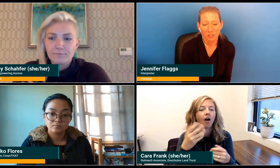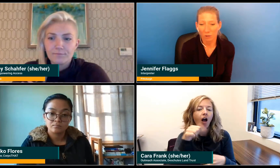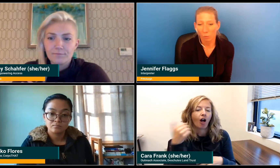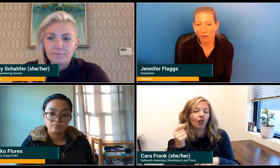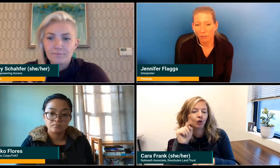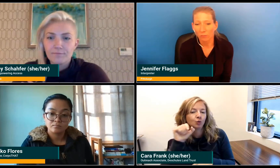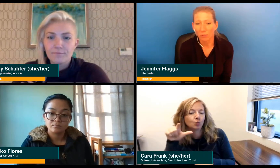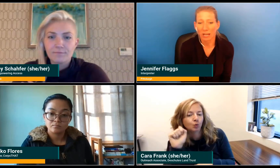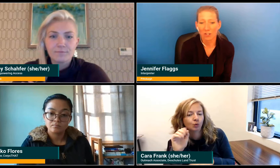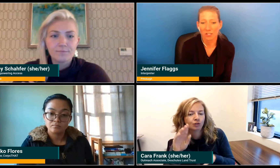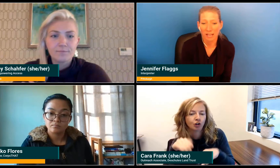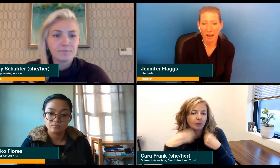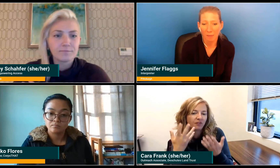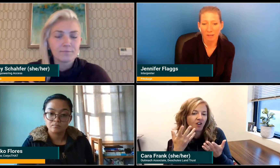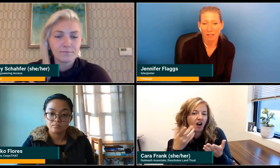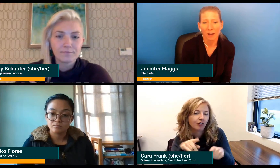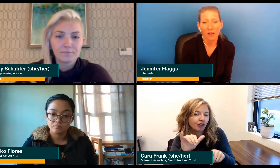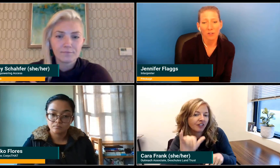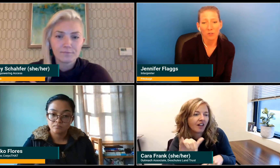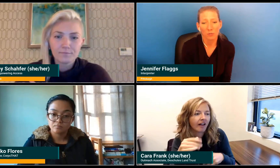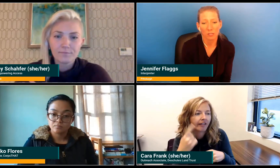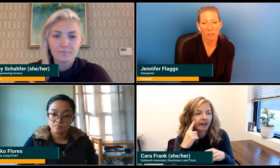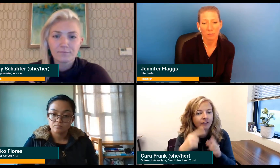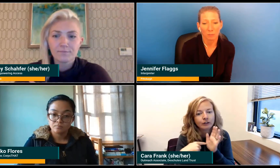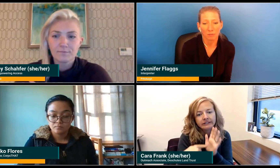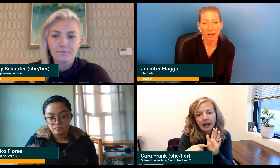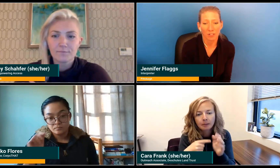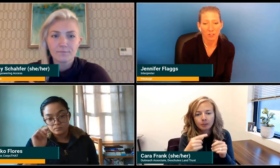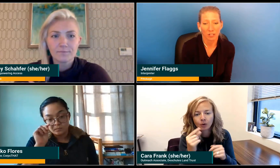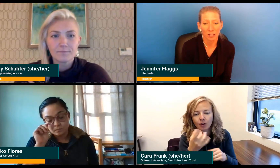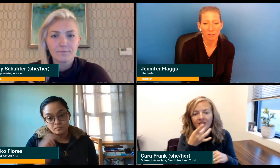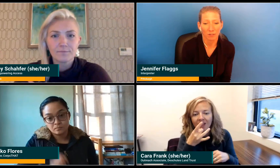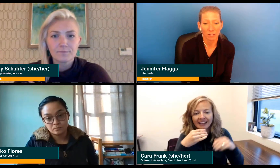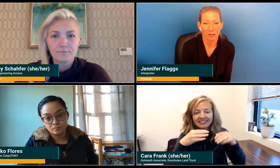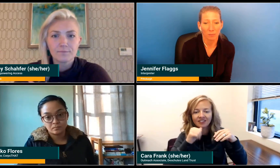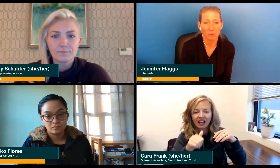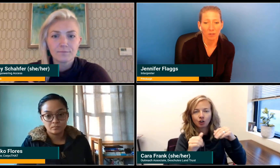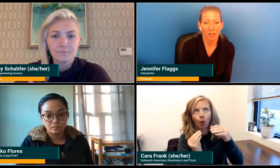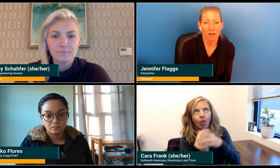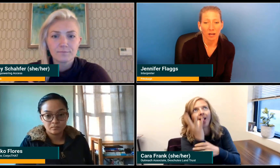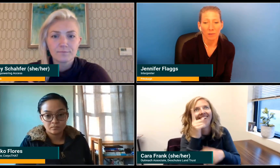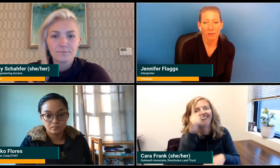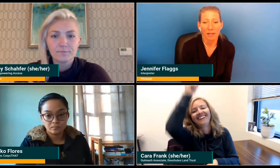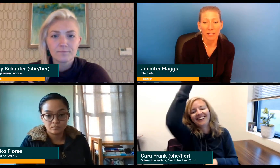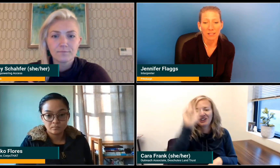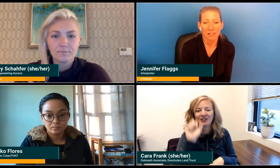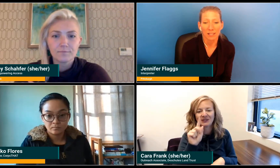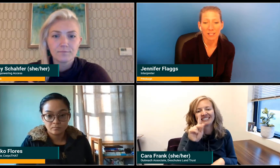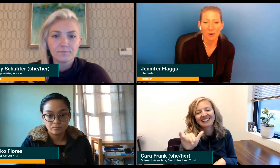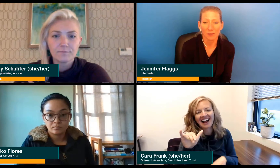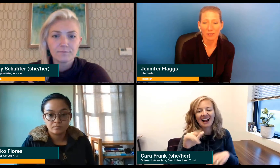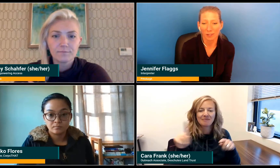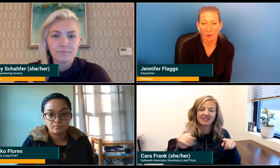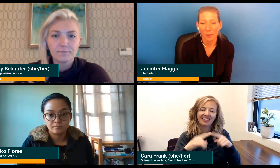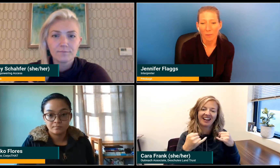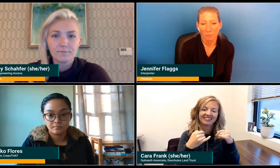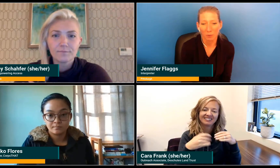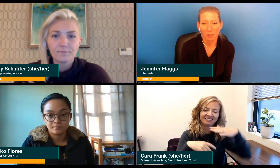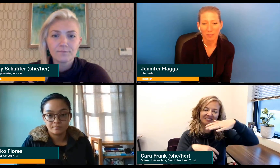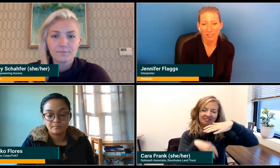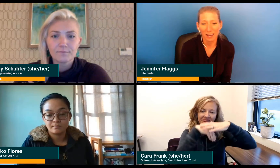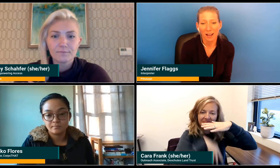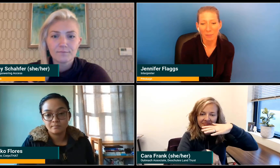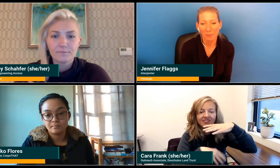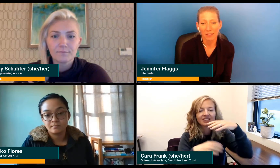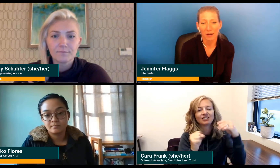catch, whatever communication is happening. Other tools that can be provided during that, for example, lights that don't, point